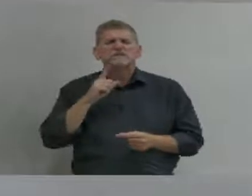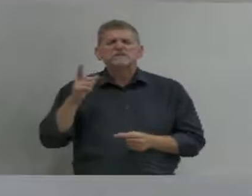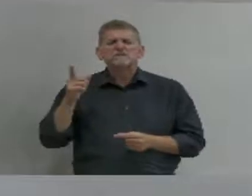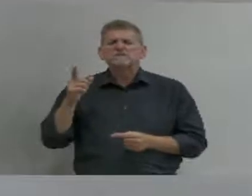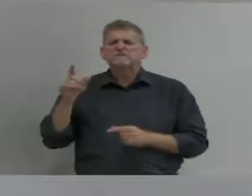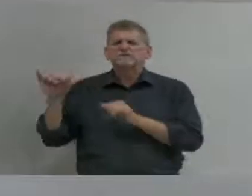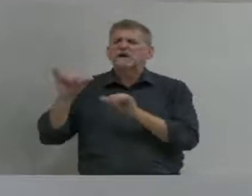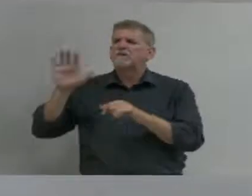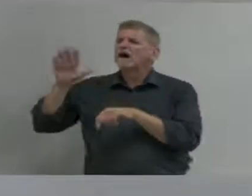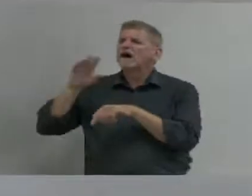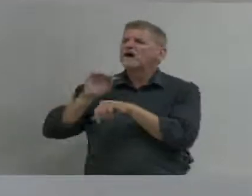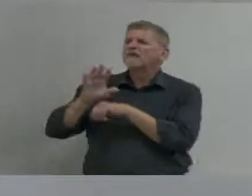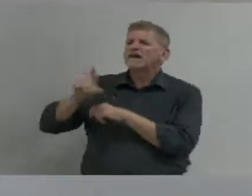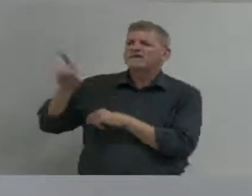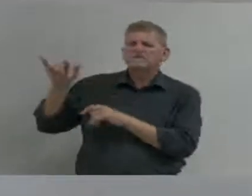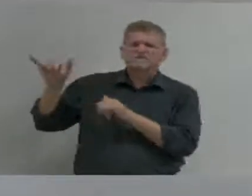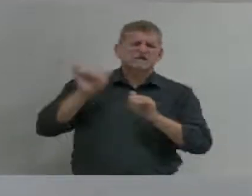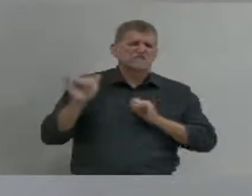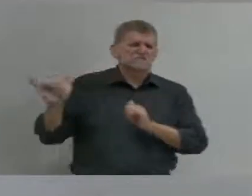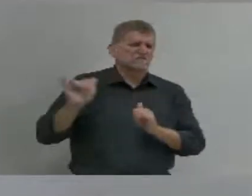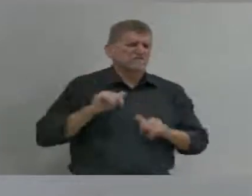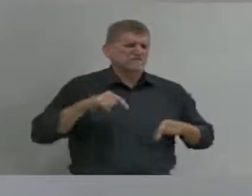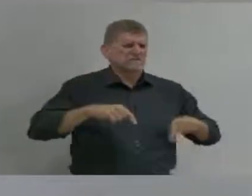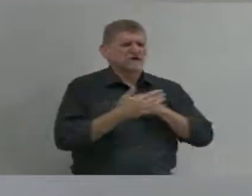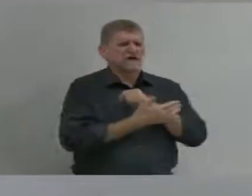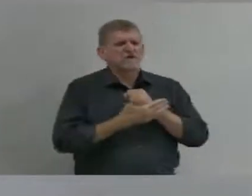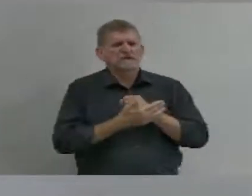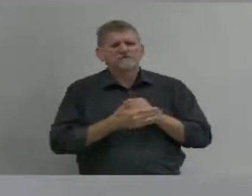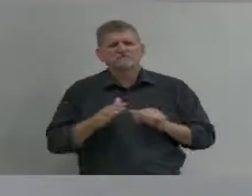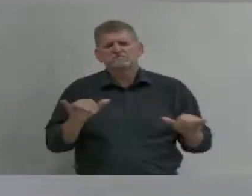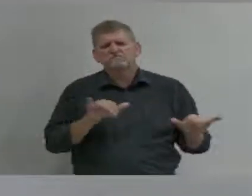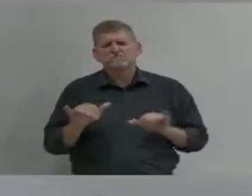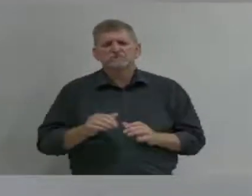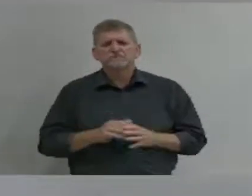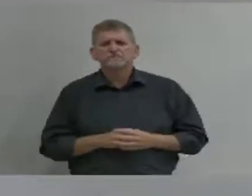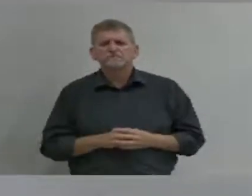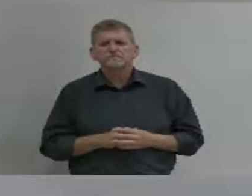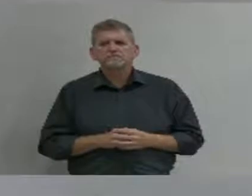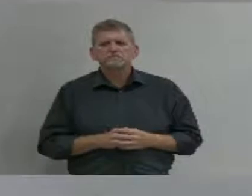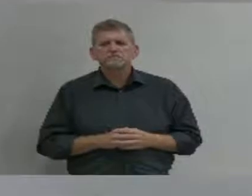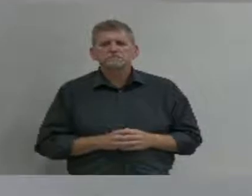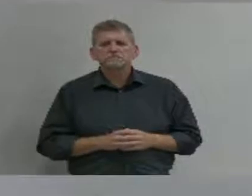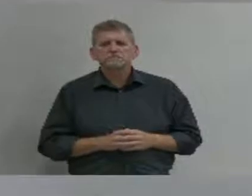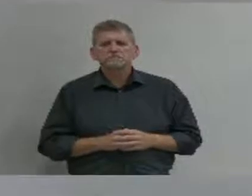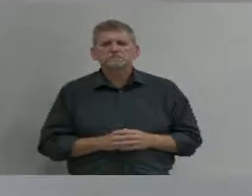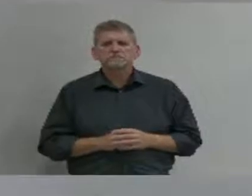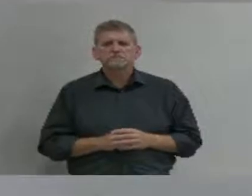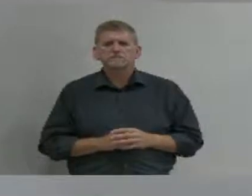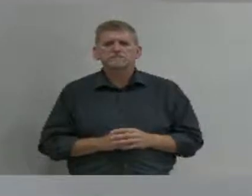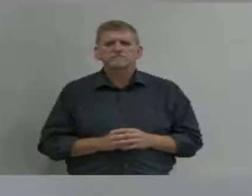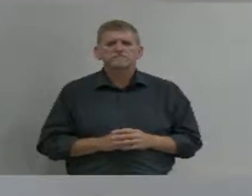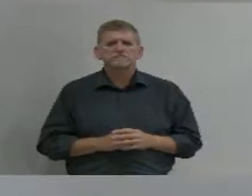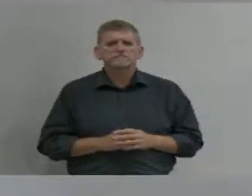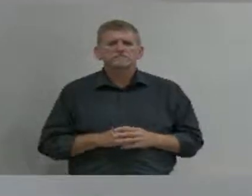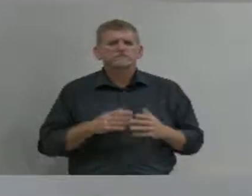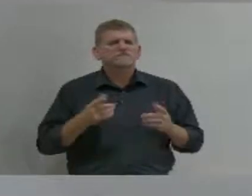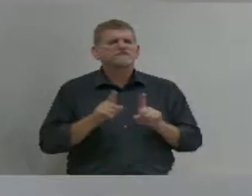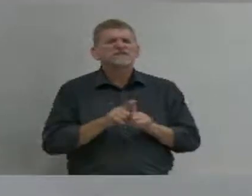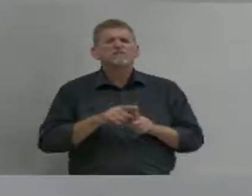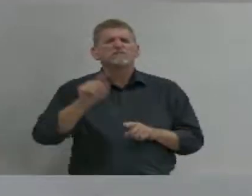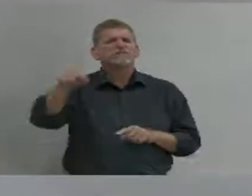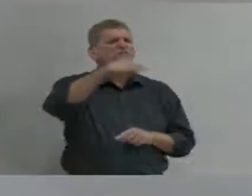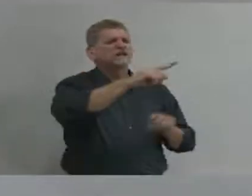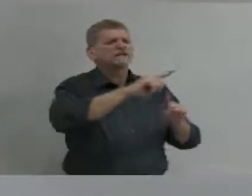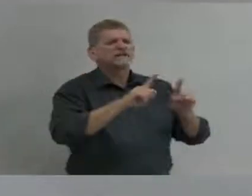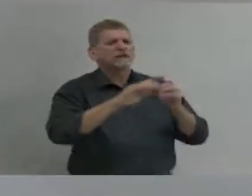approach that we've taken towards other community events. And those would be things such